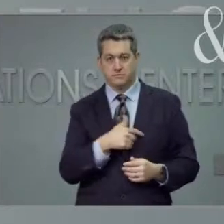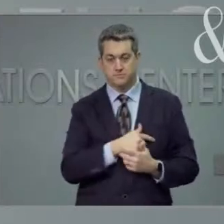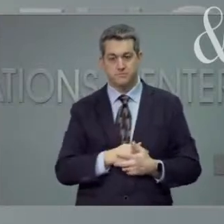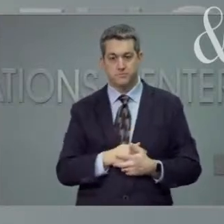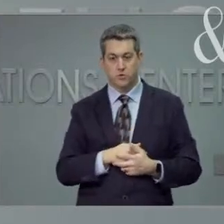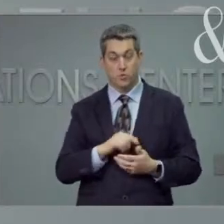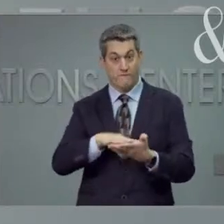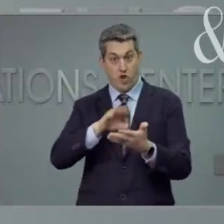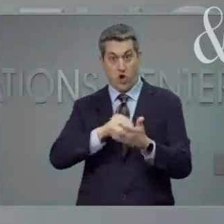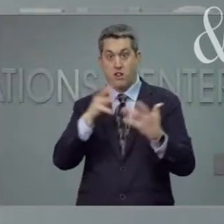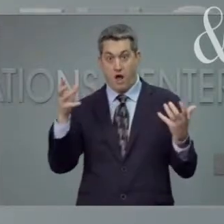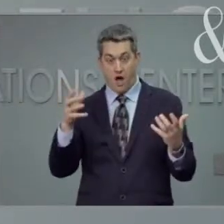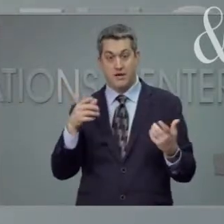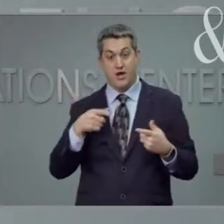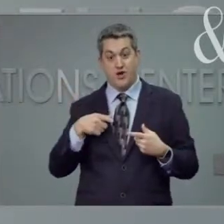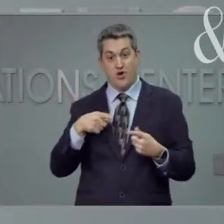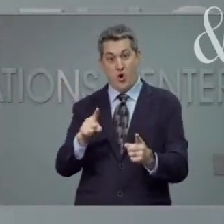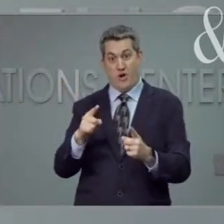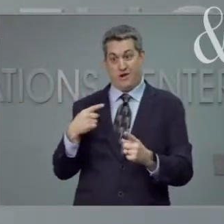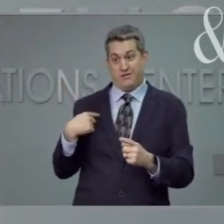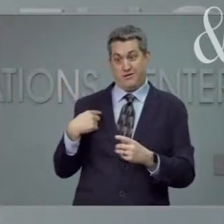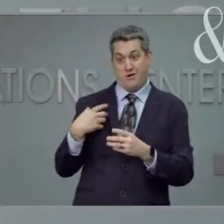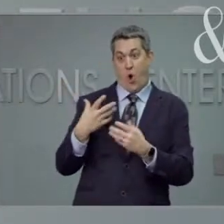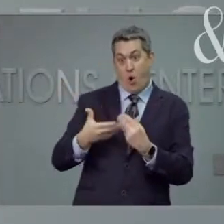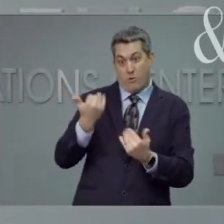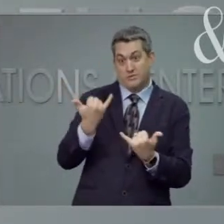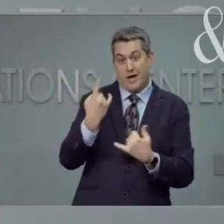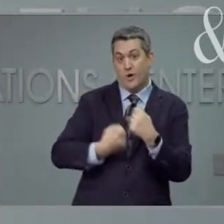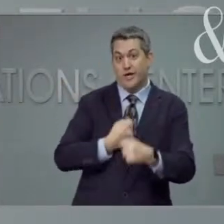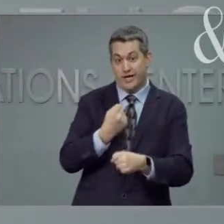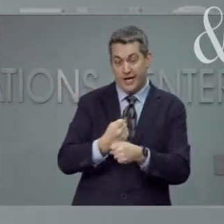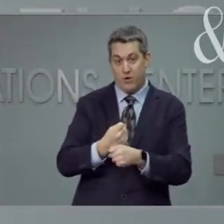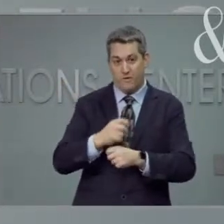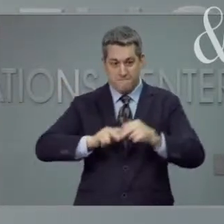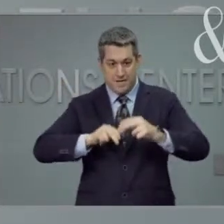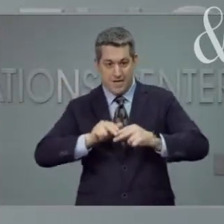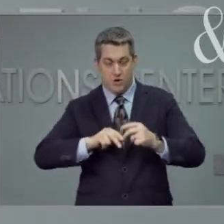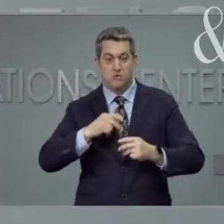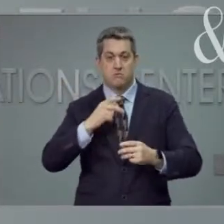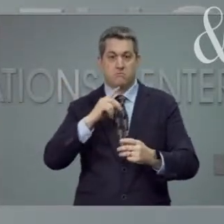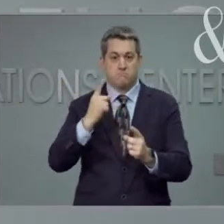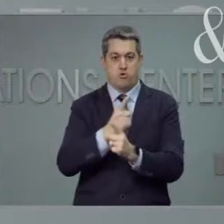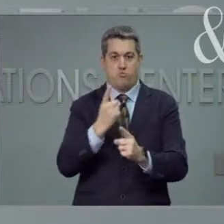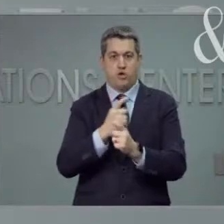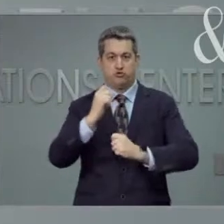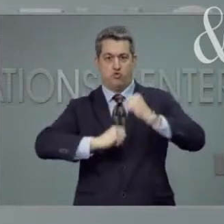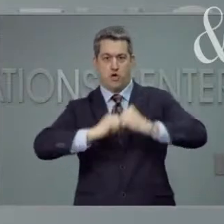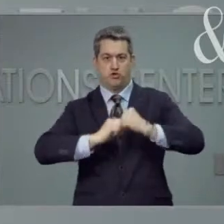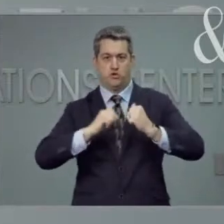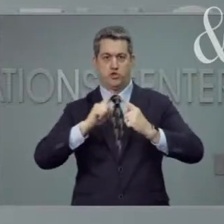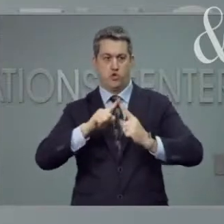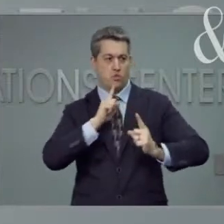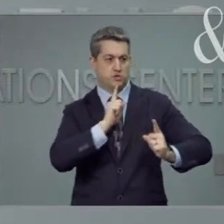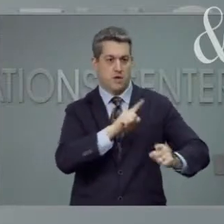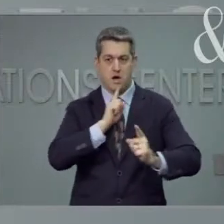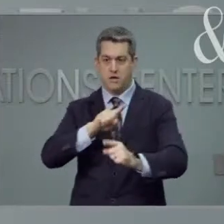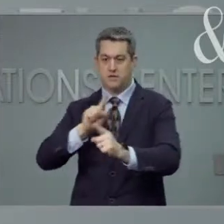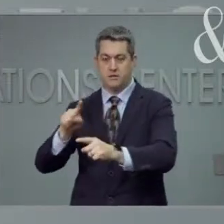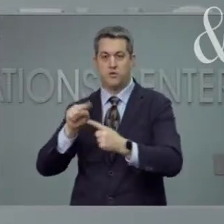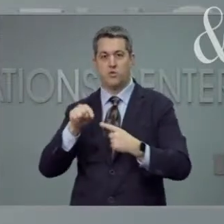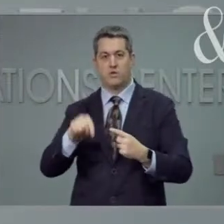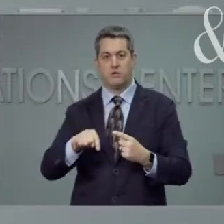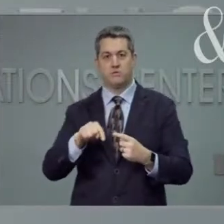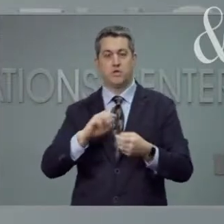frankly, built an infrastructure over nearly a year to be able to respond to this pandemic. And I think they're doing all the